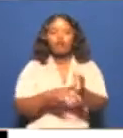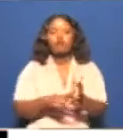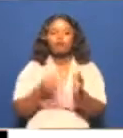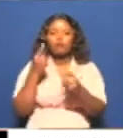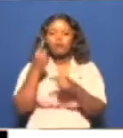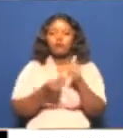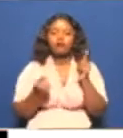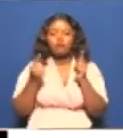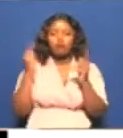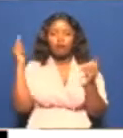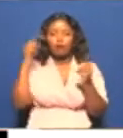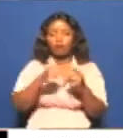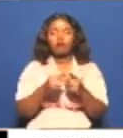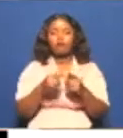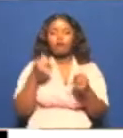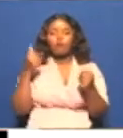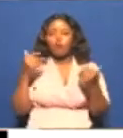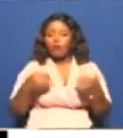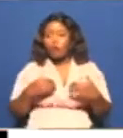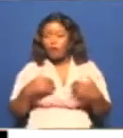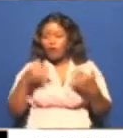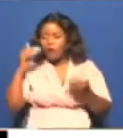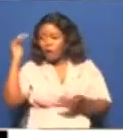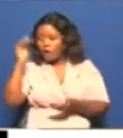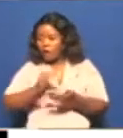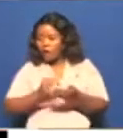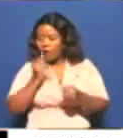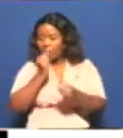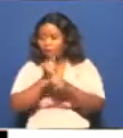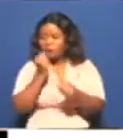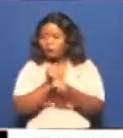is aimed at minimizing jobs losses.